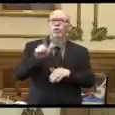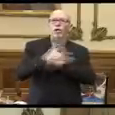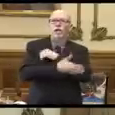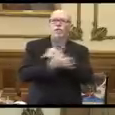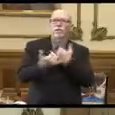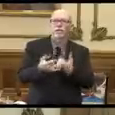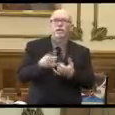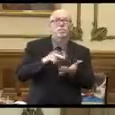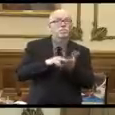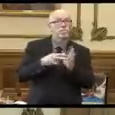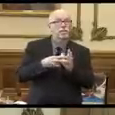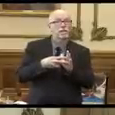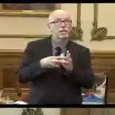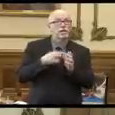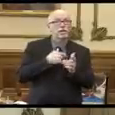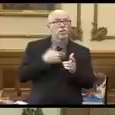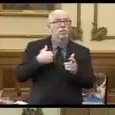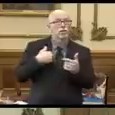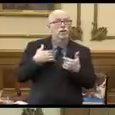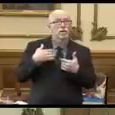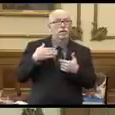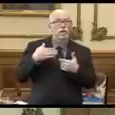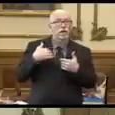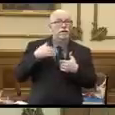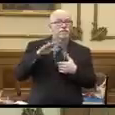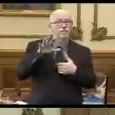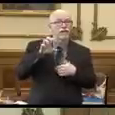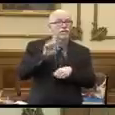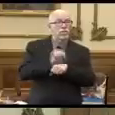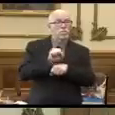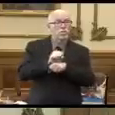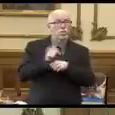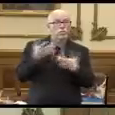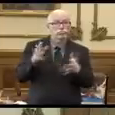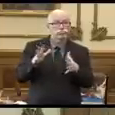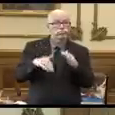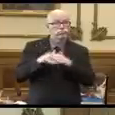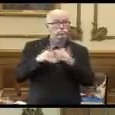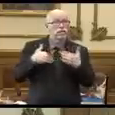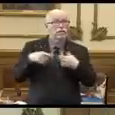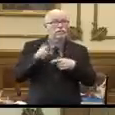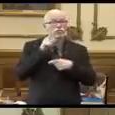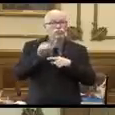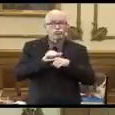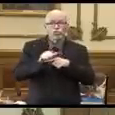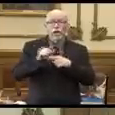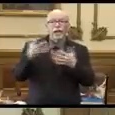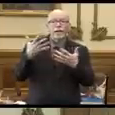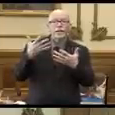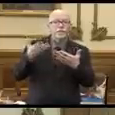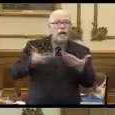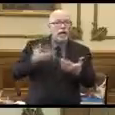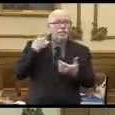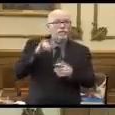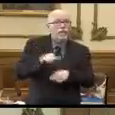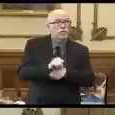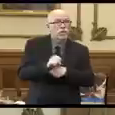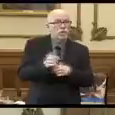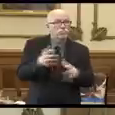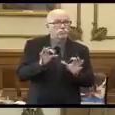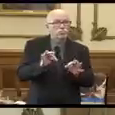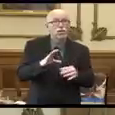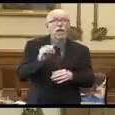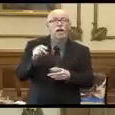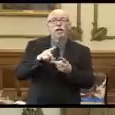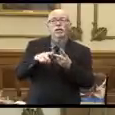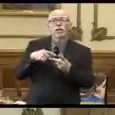but so does that mean that we've hit the 500 employees that are, or workers that are trained and hired to do it? And then